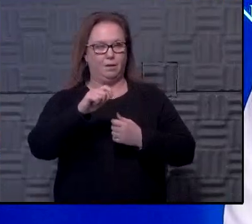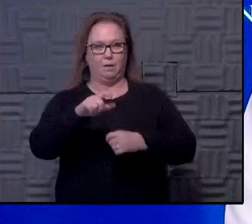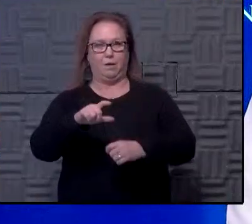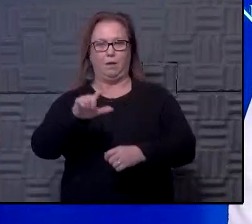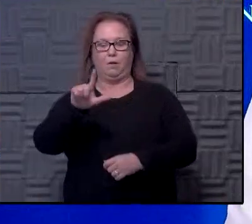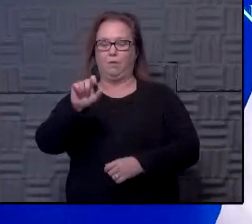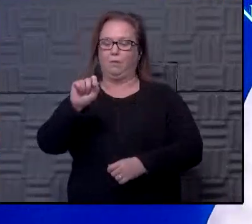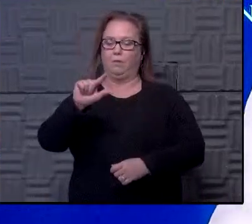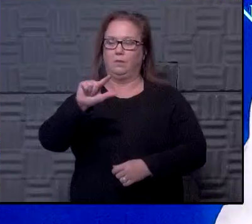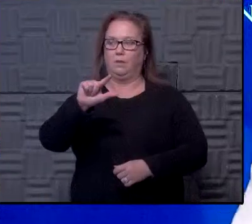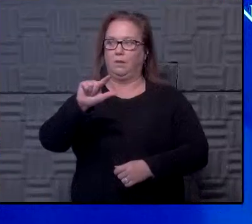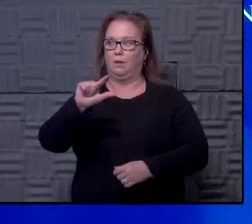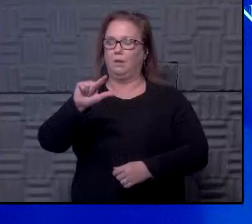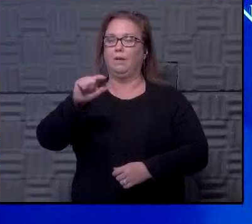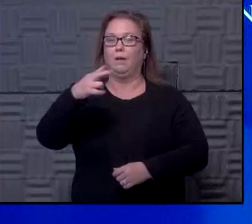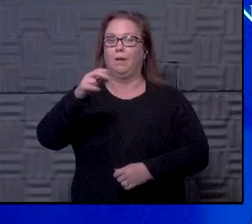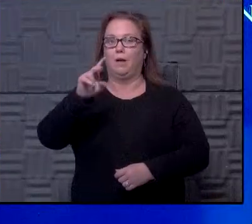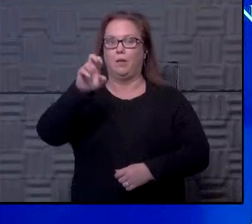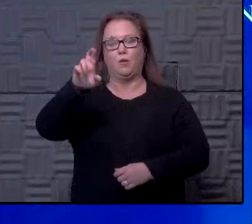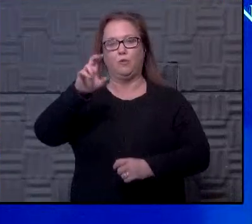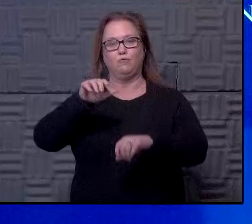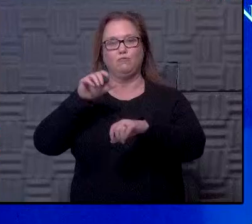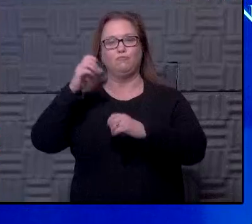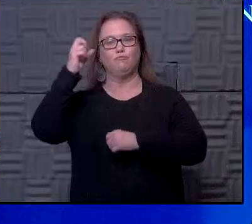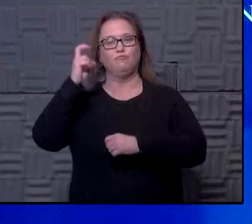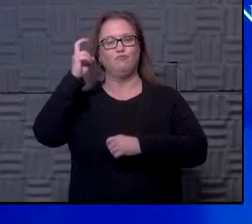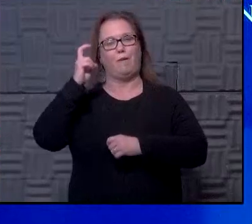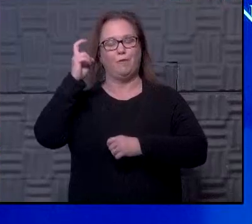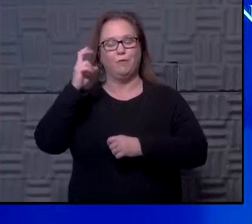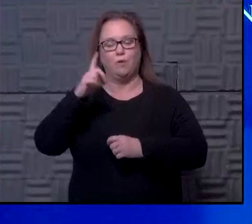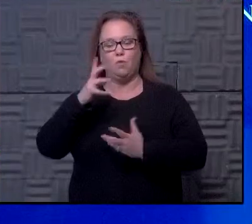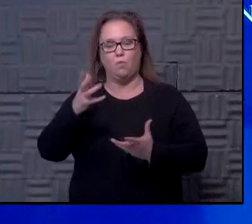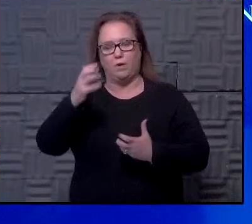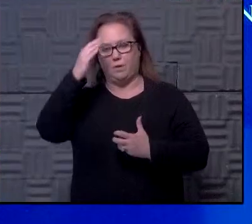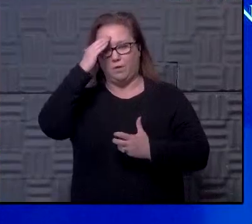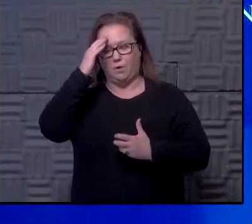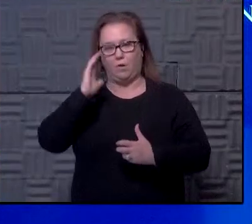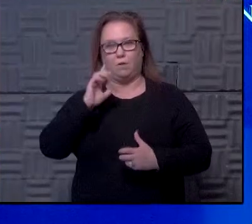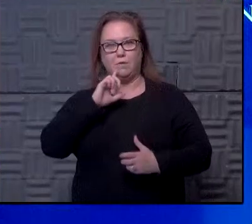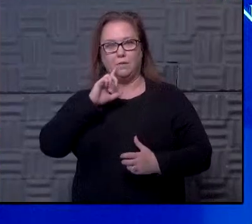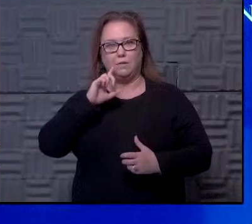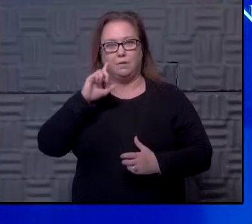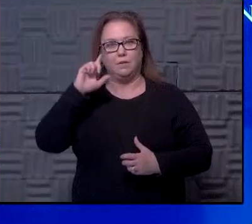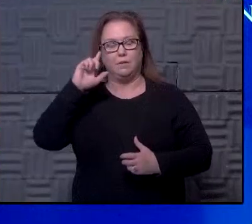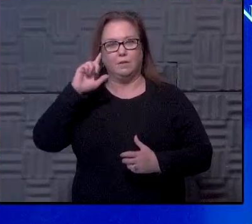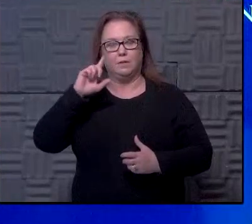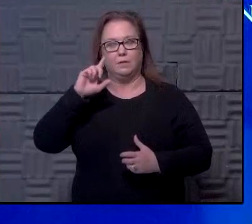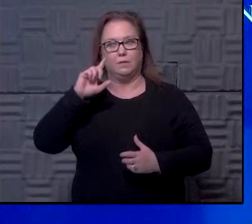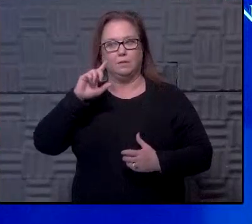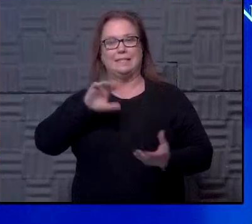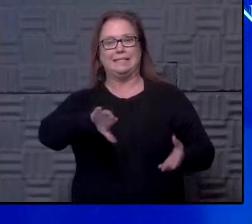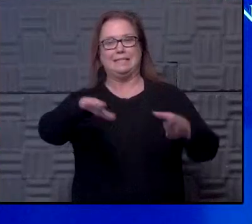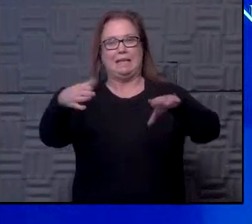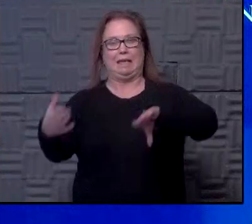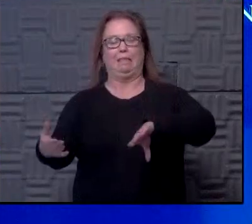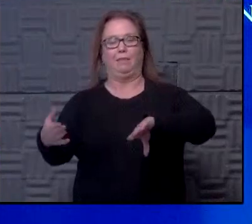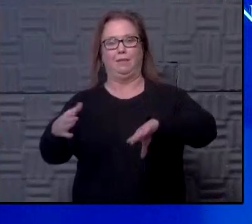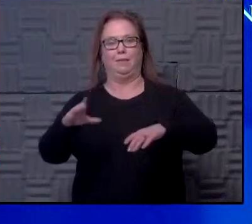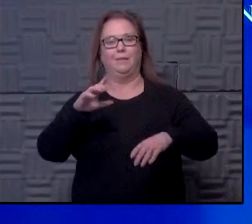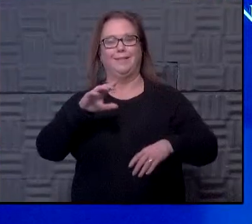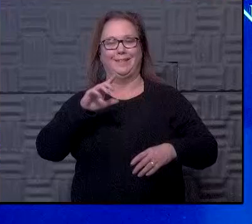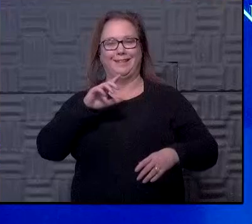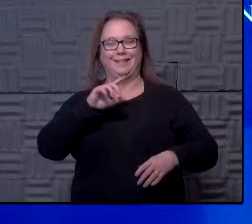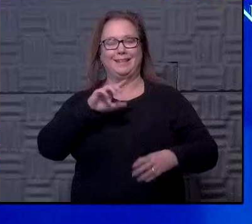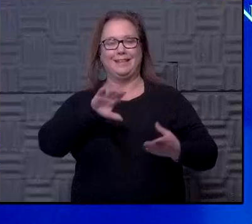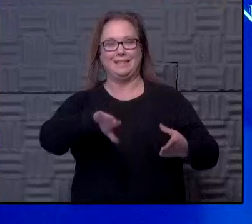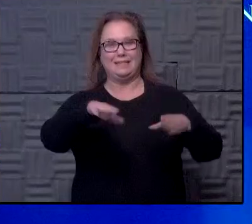long hauler, he Hi, wanted Anil. to know, do you think that our higher death count is perhaps because we're getting sicker